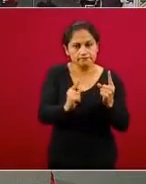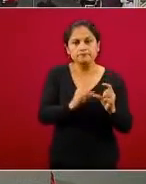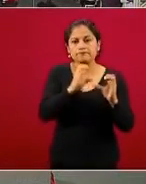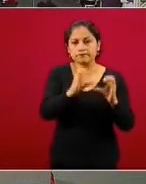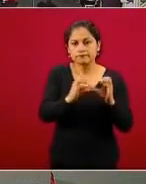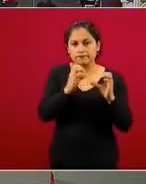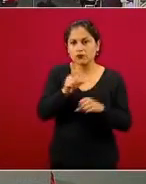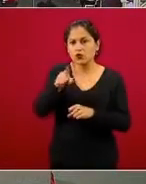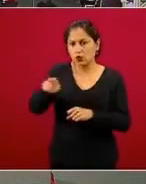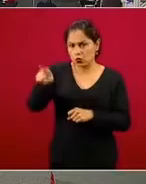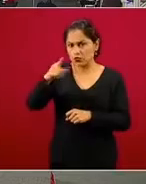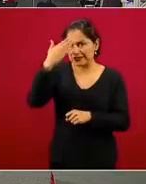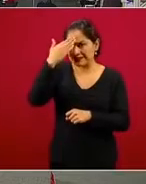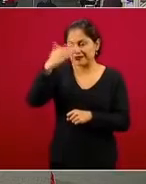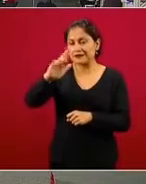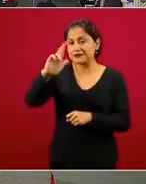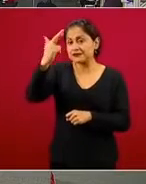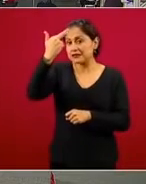changed.